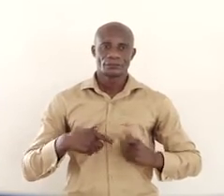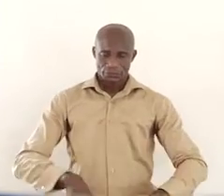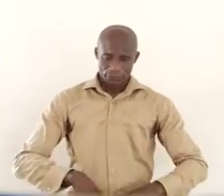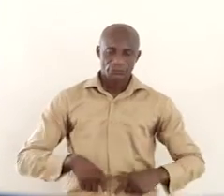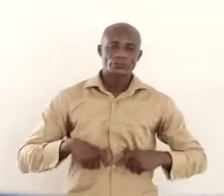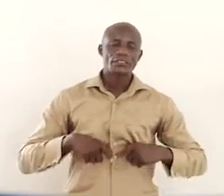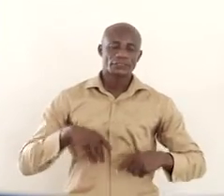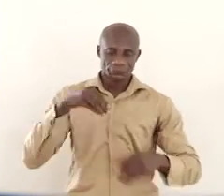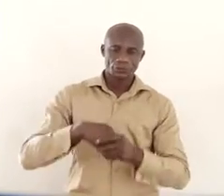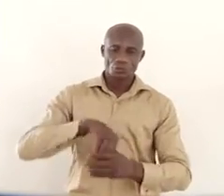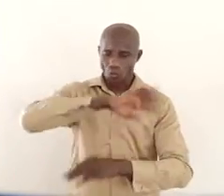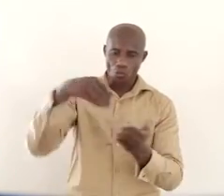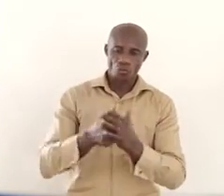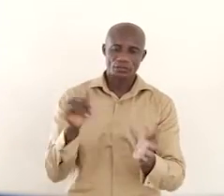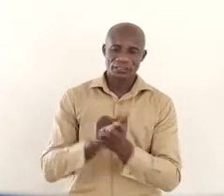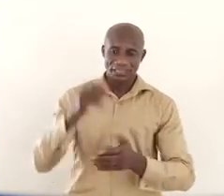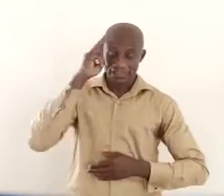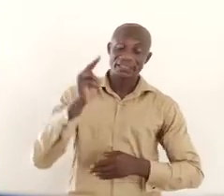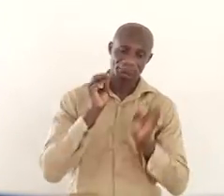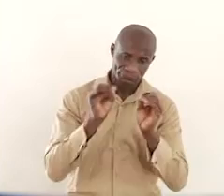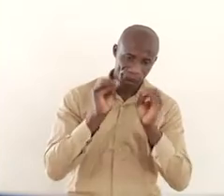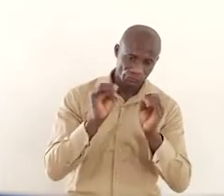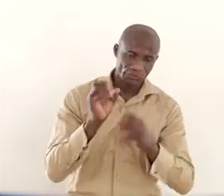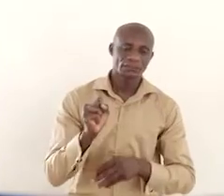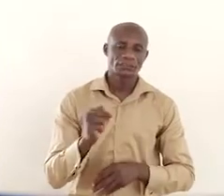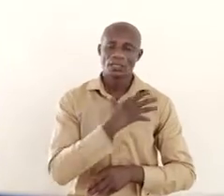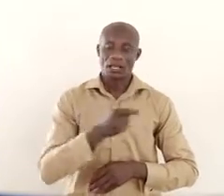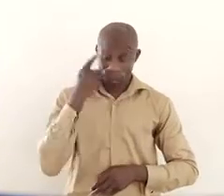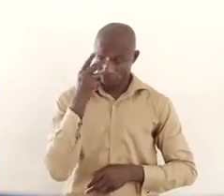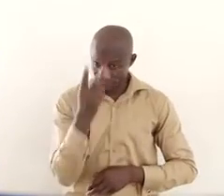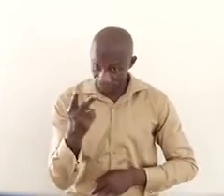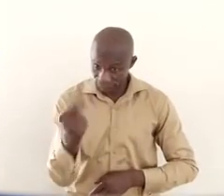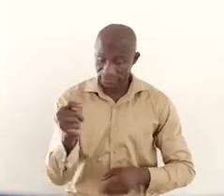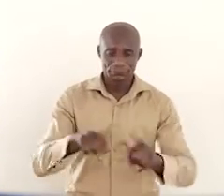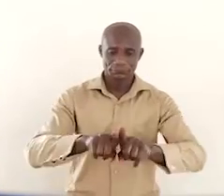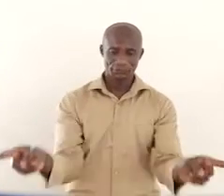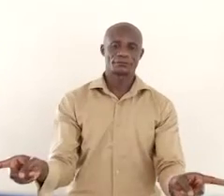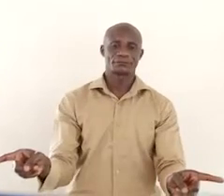Abide by all that He teaches, and you will see the